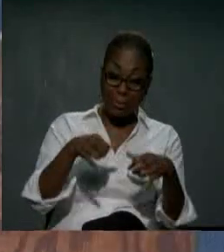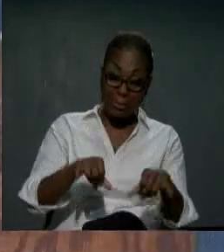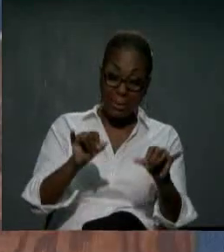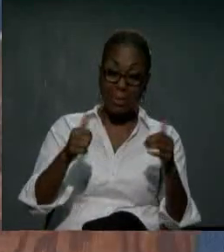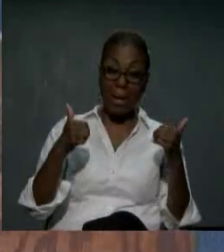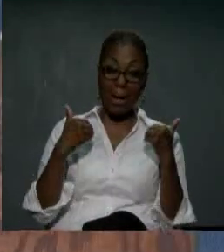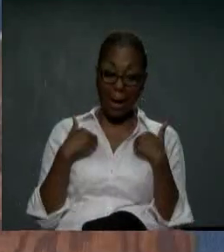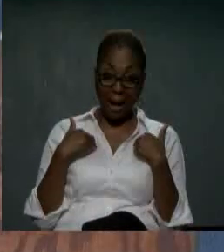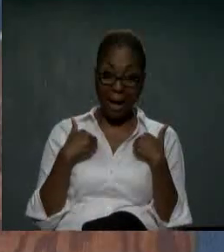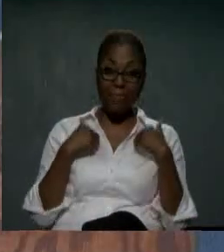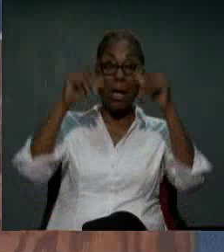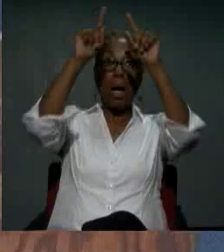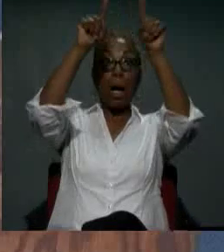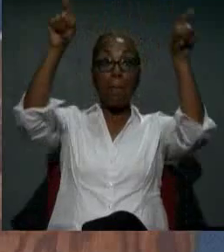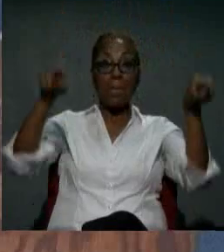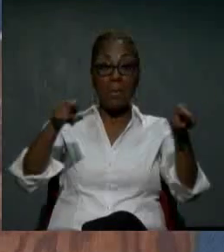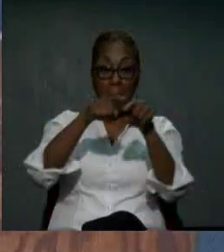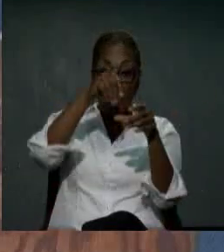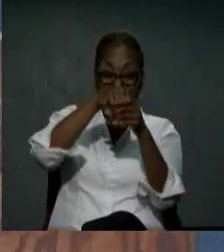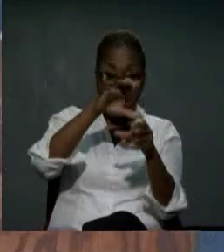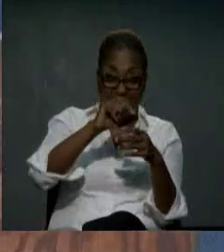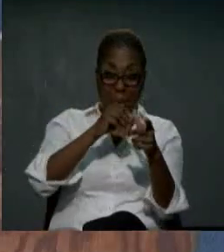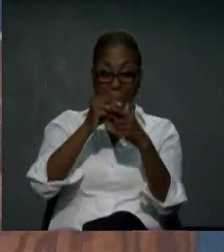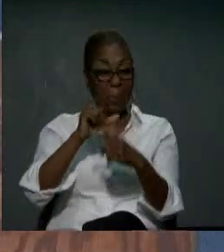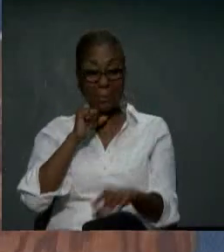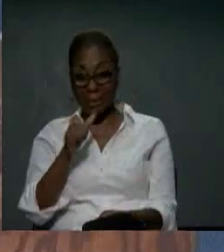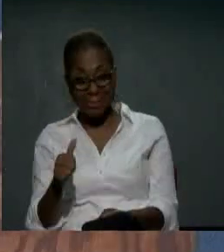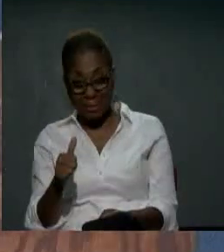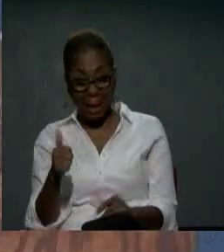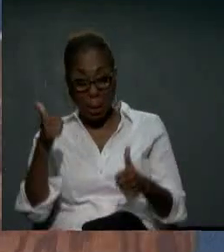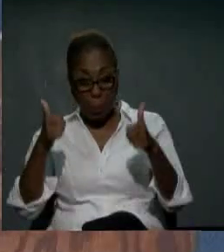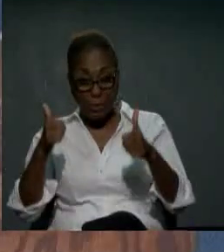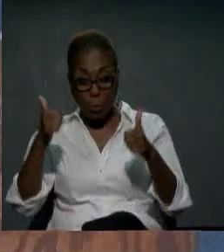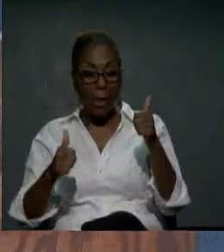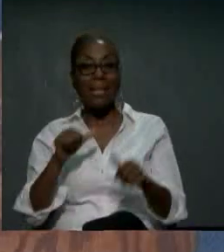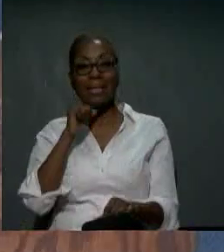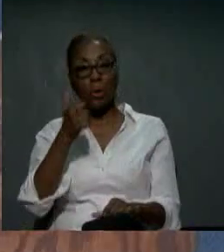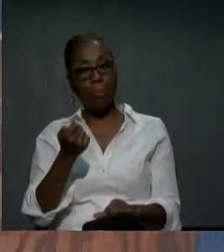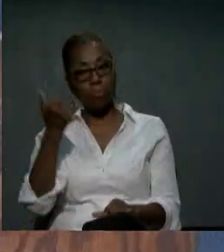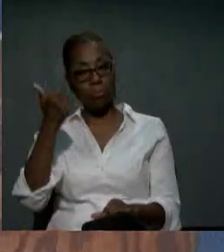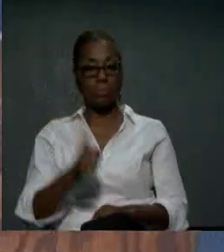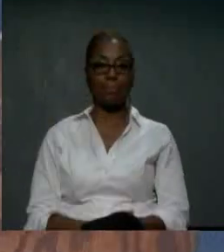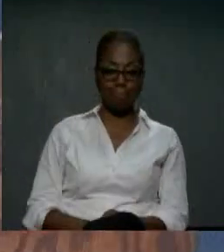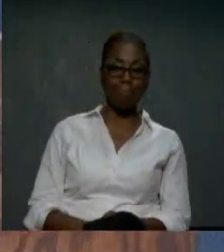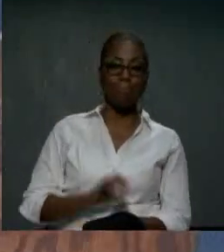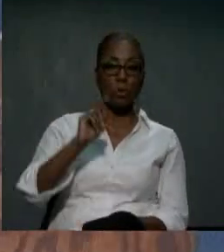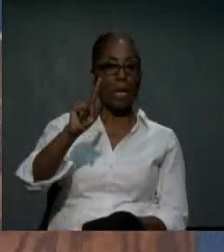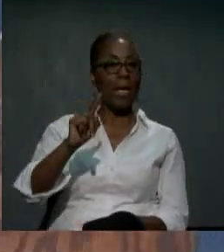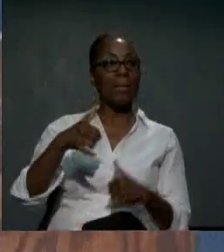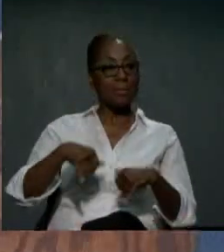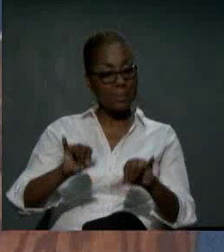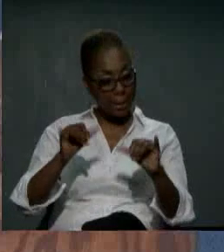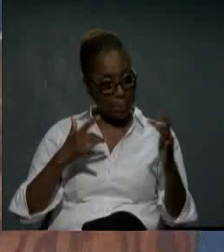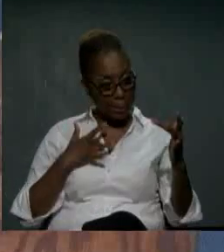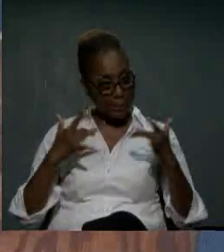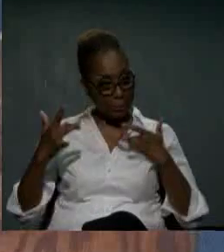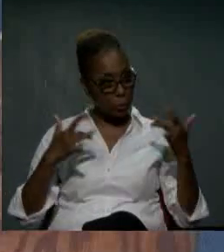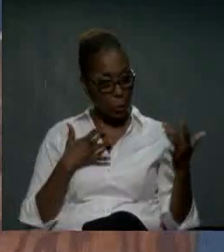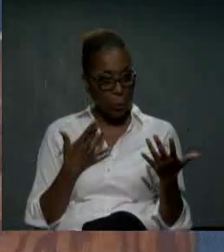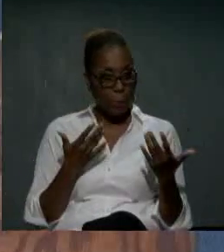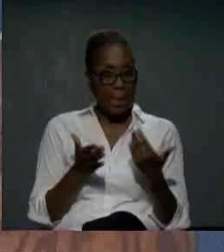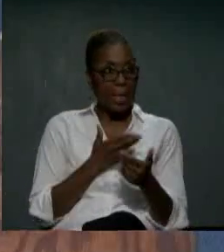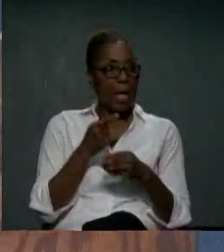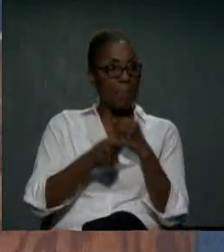still have a billboard in it or does it not? It's not. It's gone. Okay. I'm still concerned about